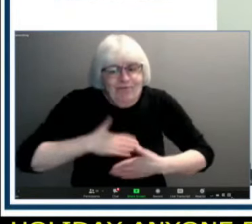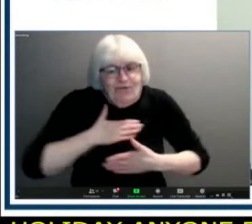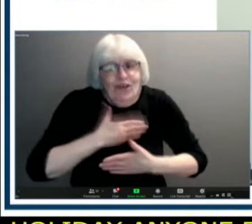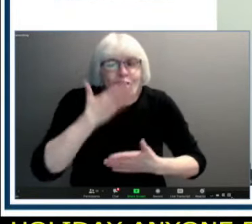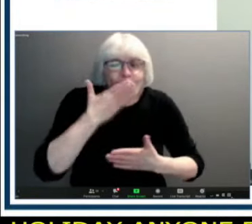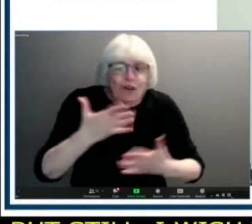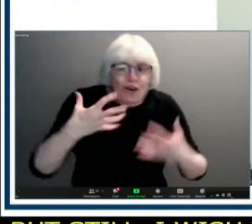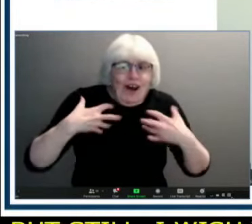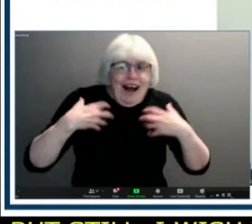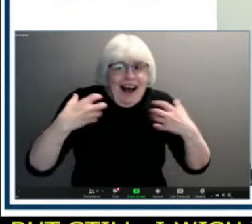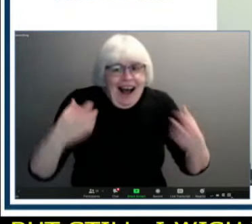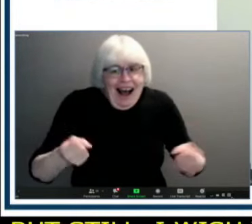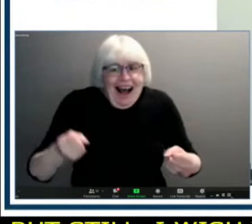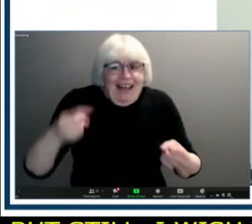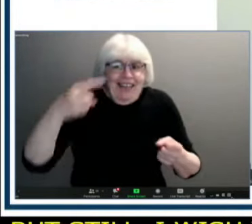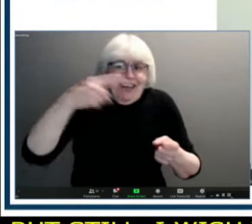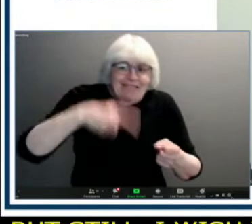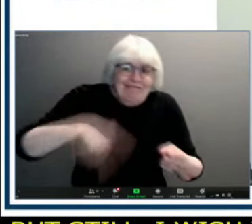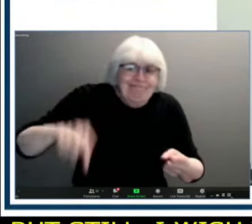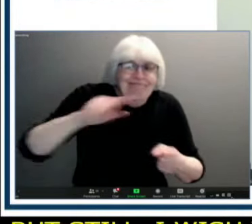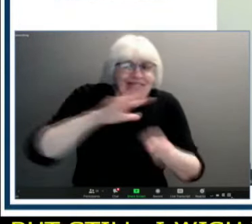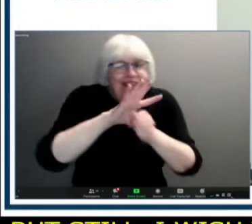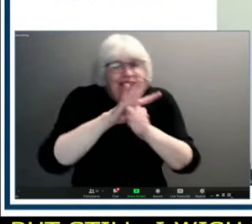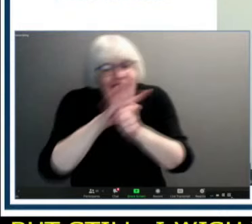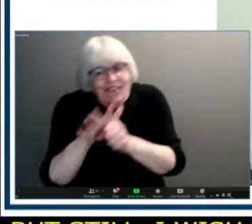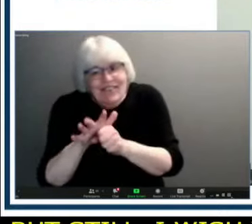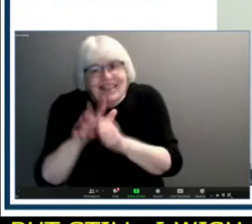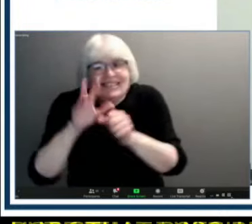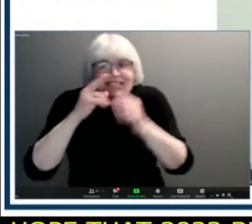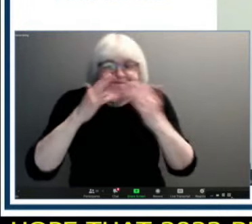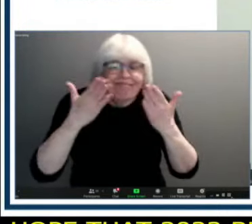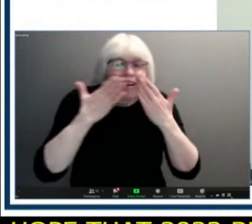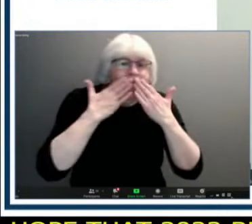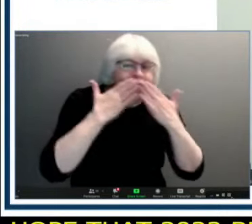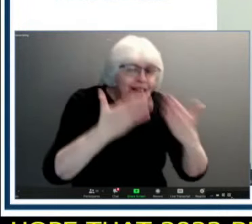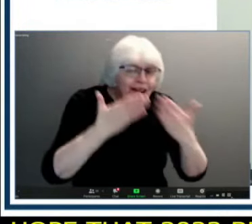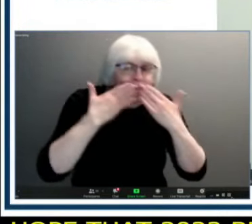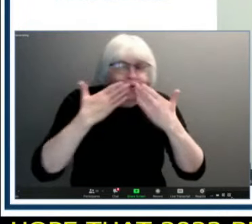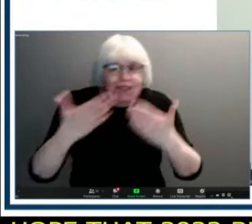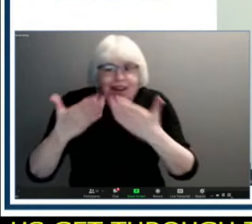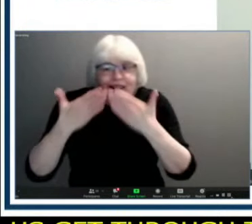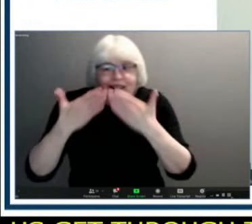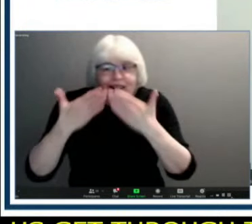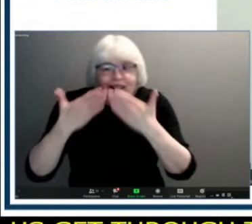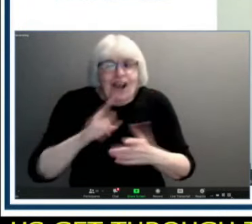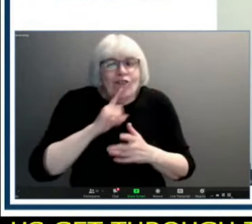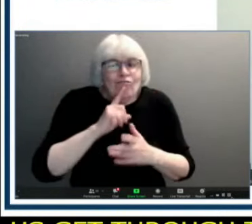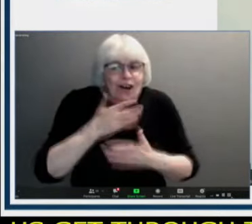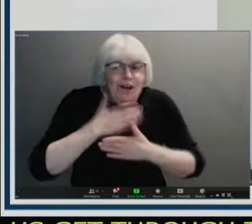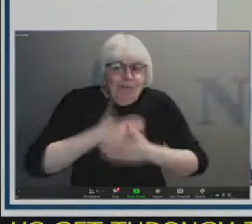this pandemic once and for all. But thanks, everyone, and I really appreciate your support. Thank you.